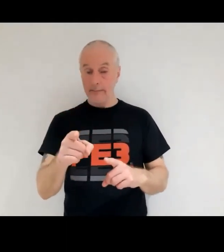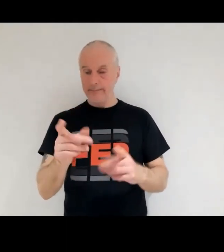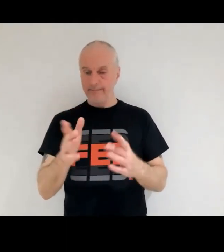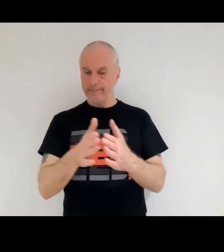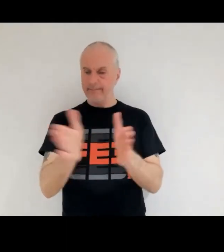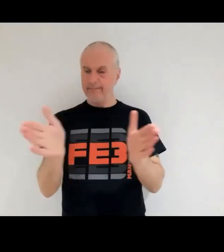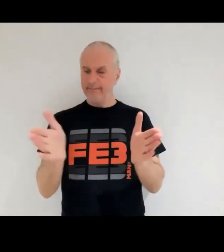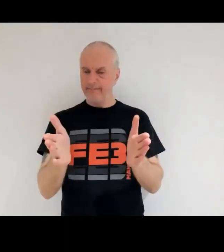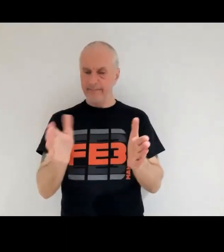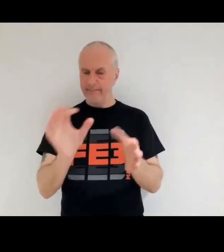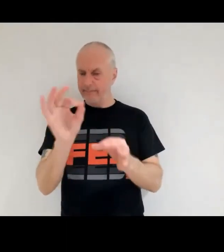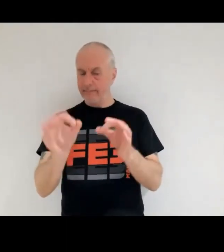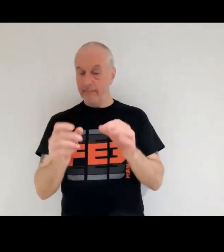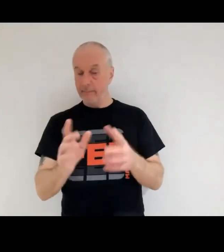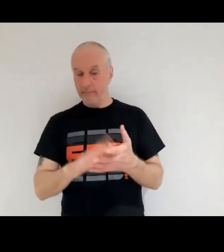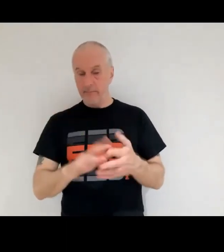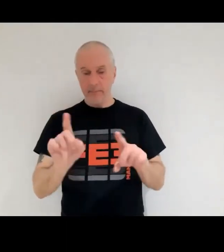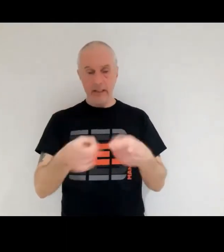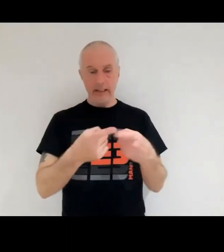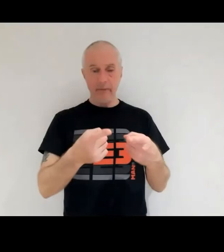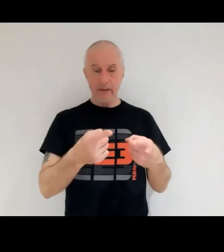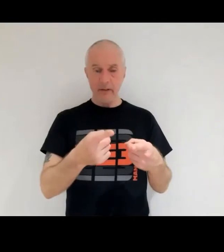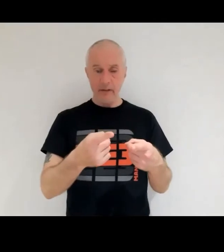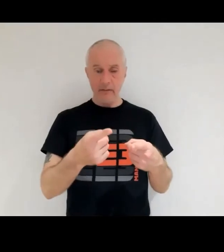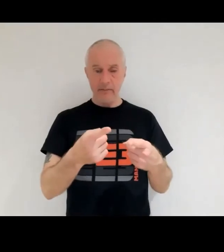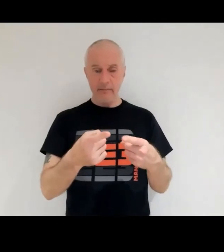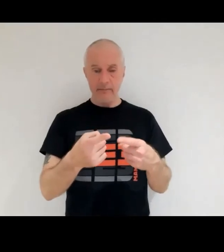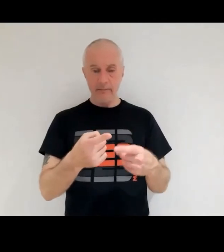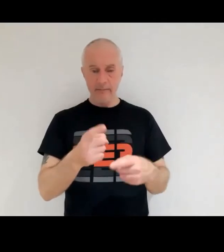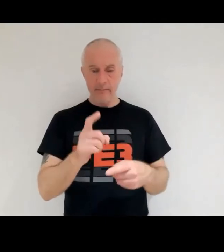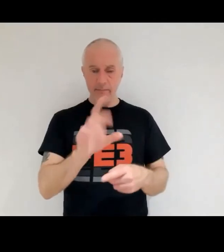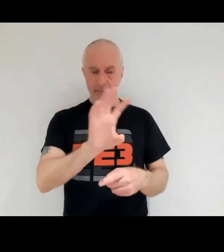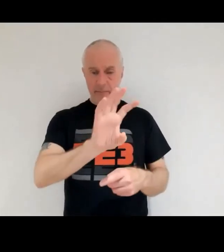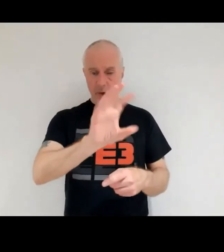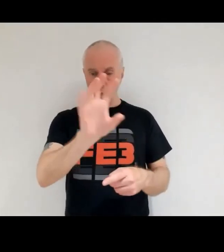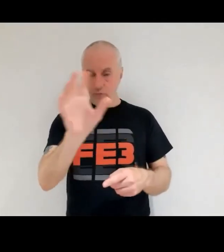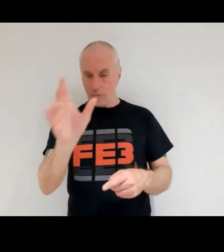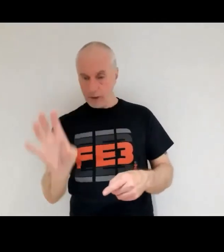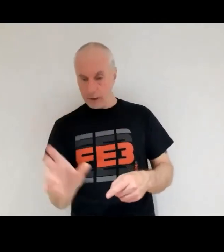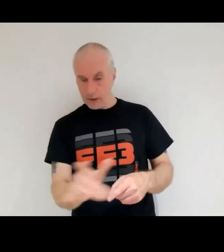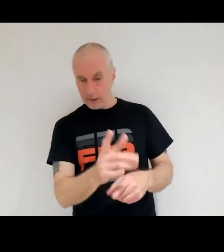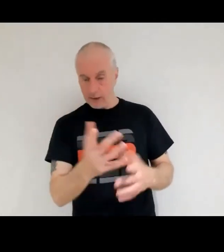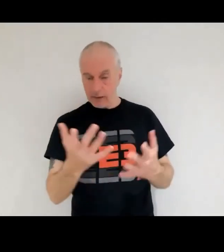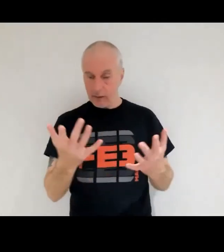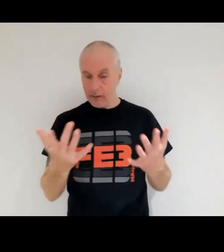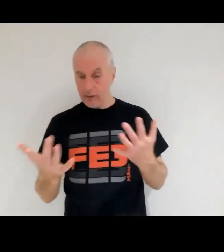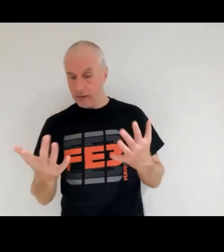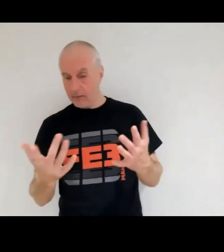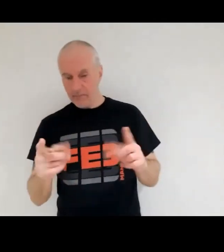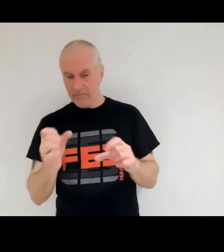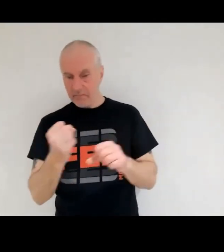are other countries doing with regards to hydrogen, and how does your approach differ from that?